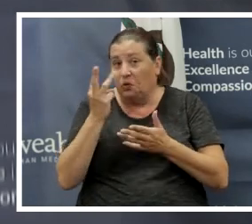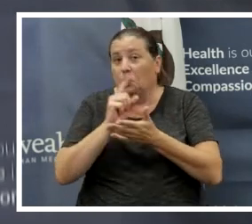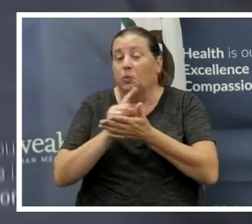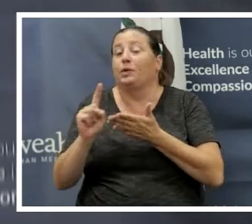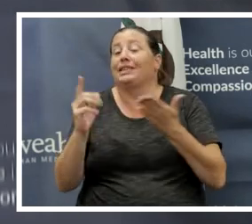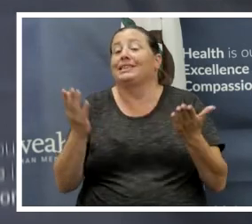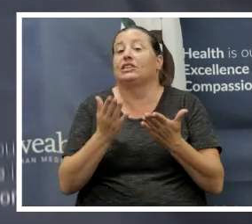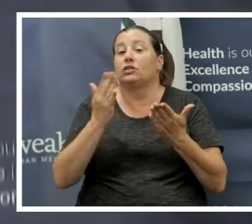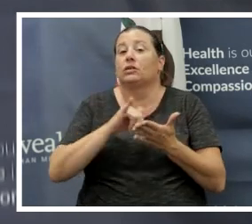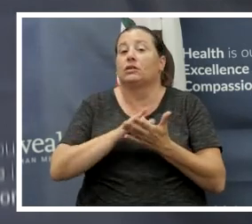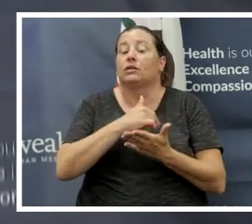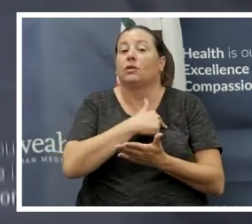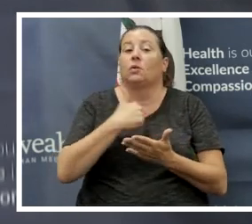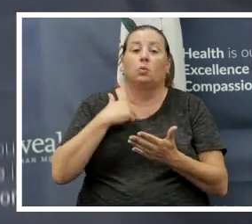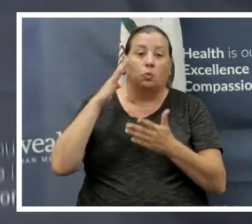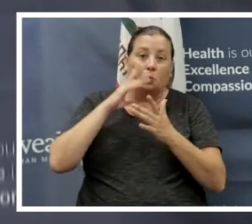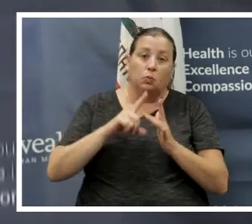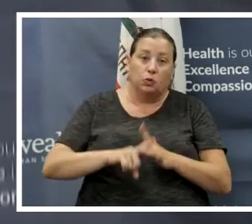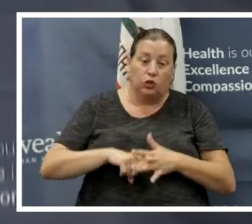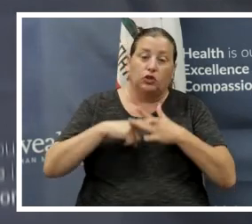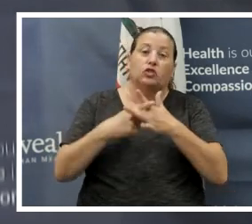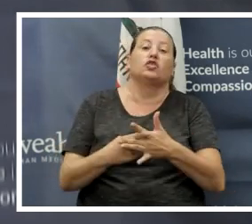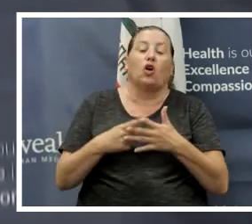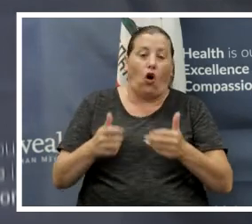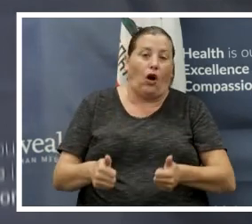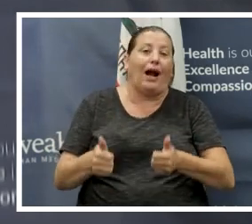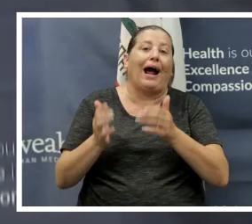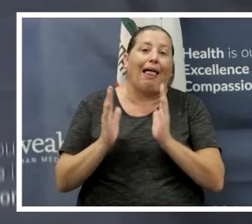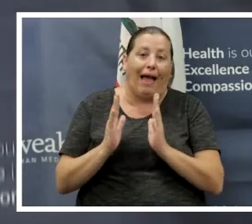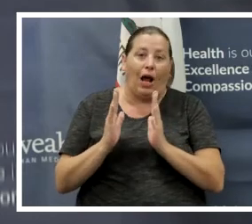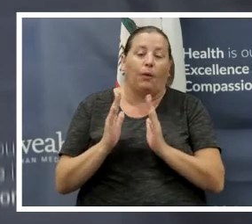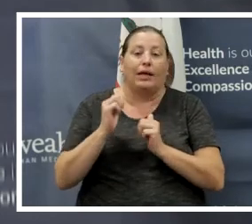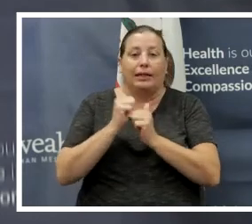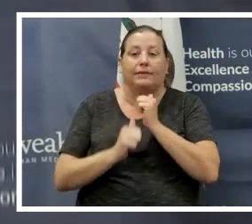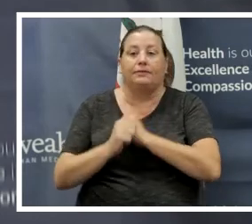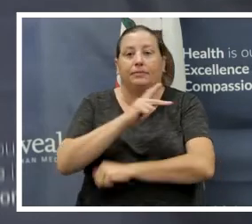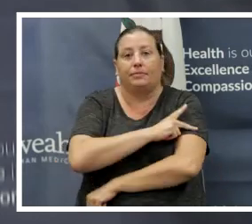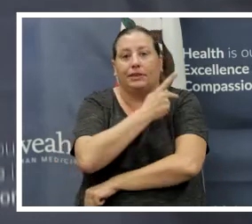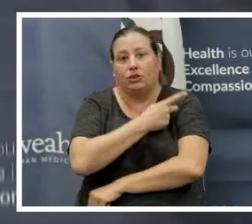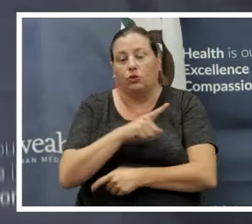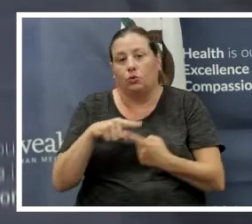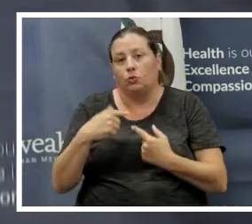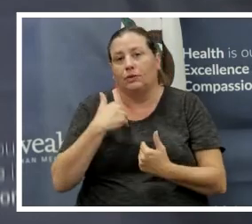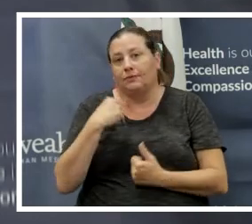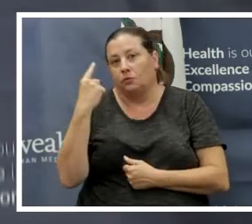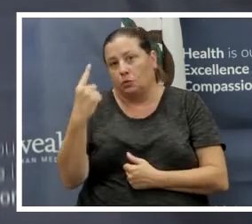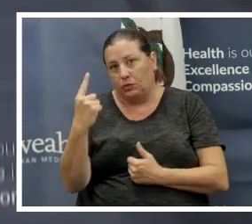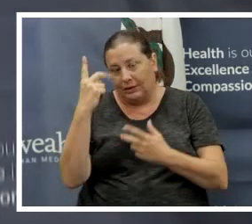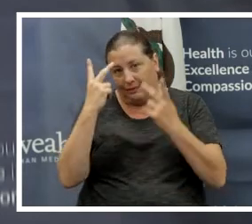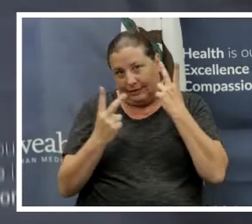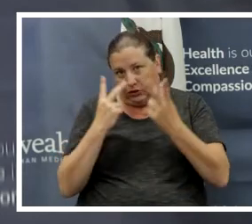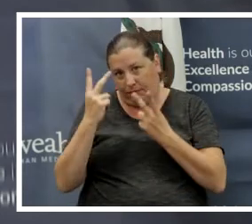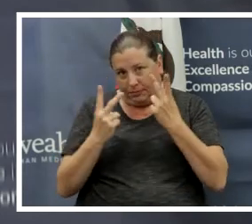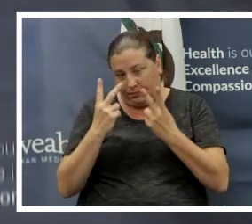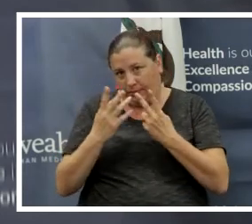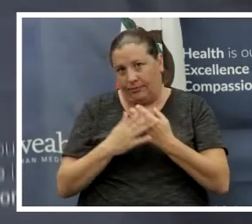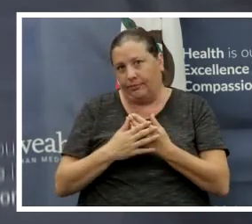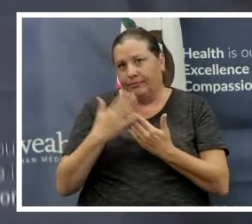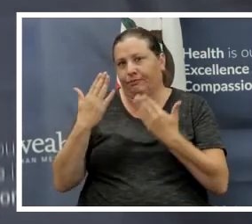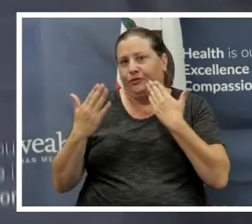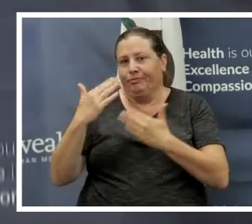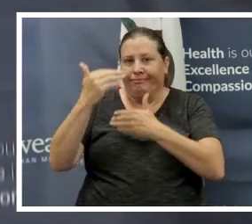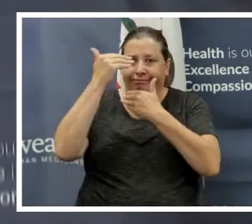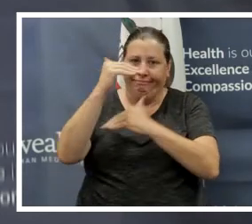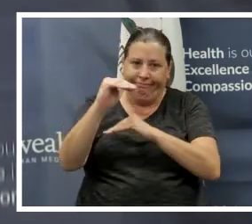weeks, that we are going to start allowing every patient to have one visitor. Probably restricted